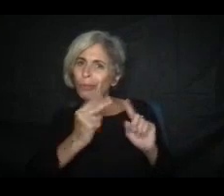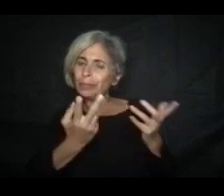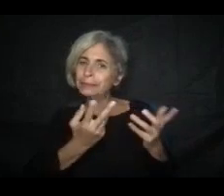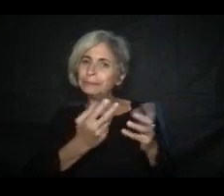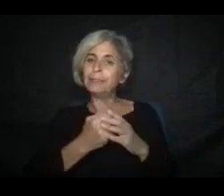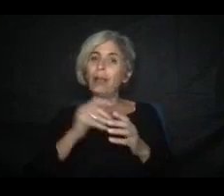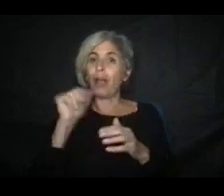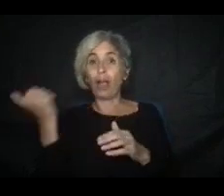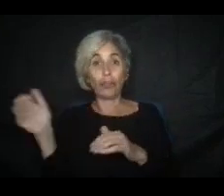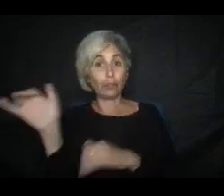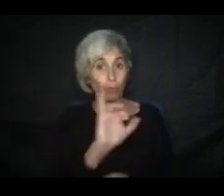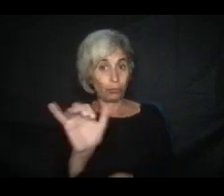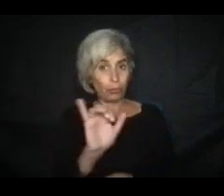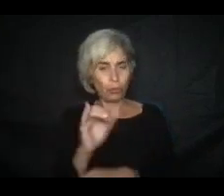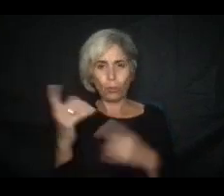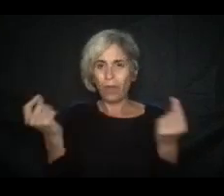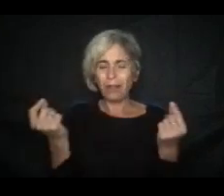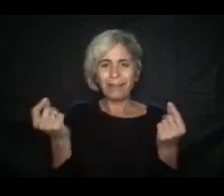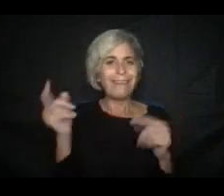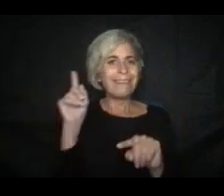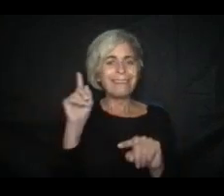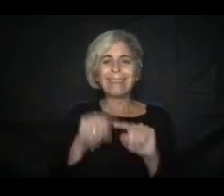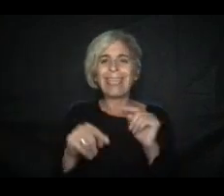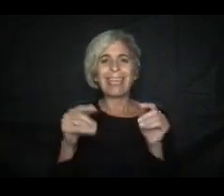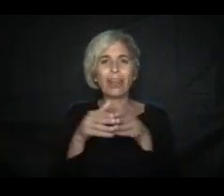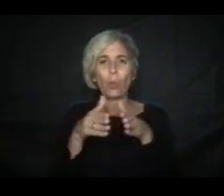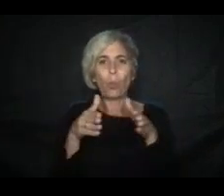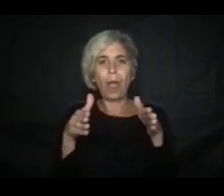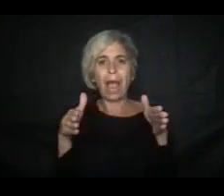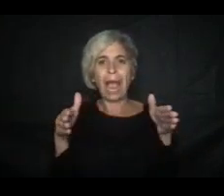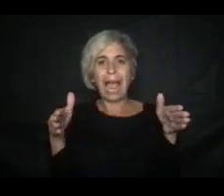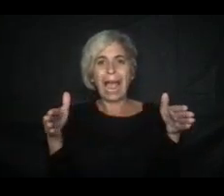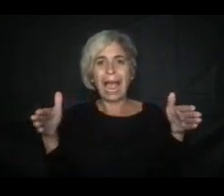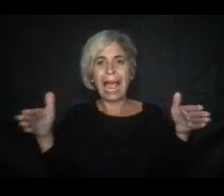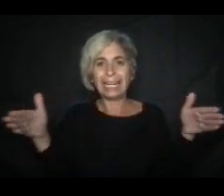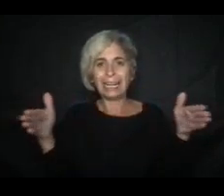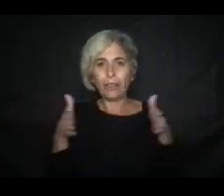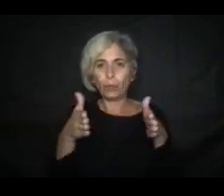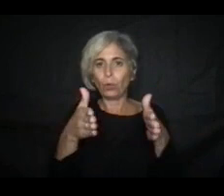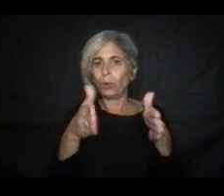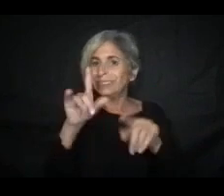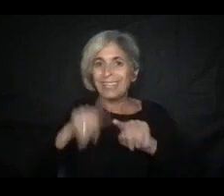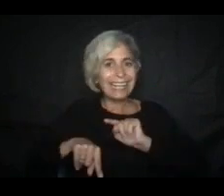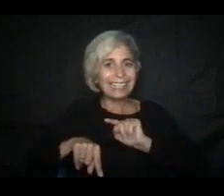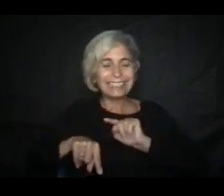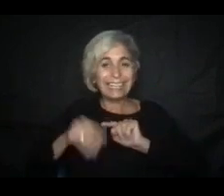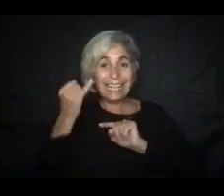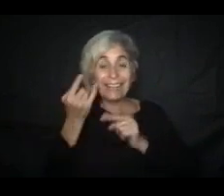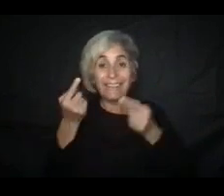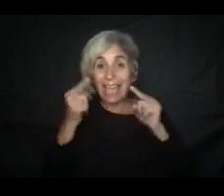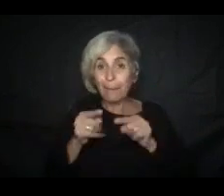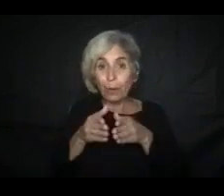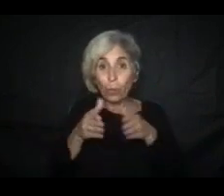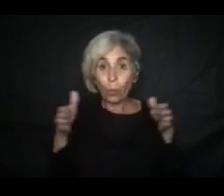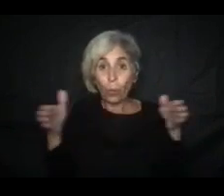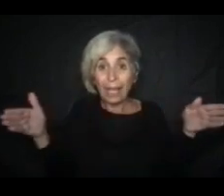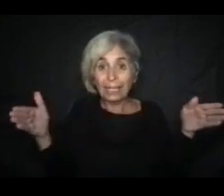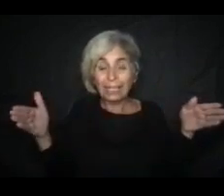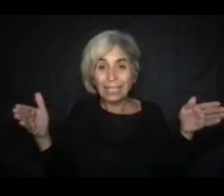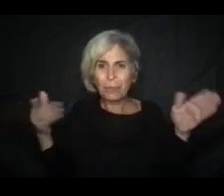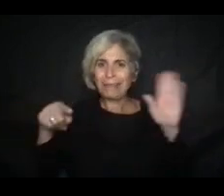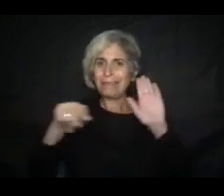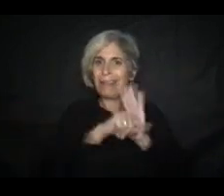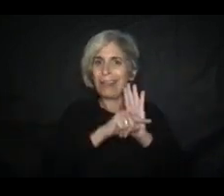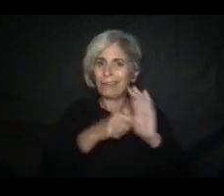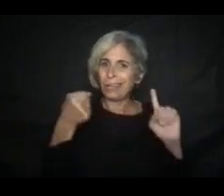now, is they can't necessarily widen any more roads, or if they were to widen roads, it would have a negative impact on